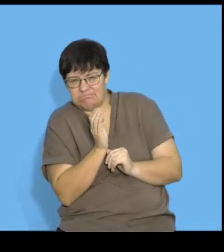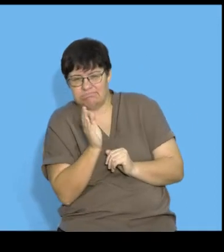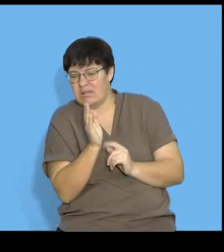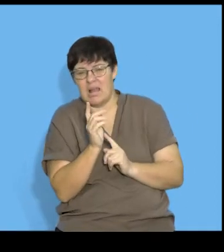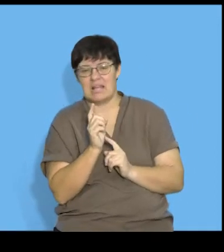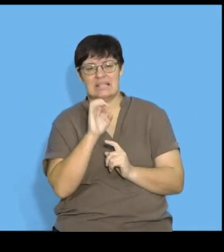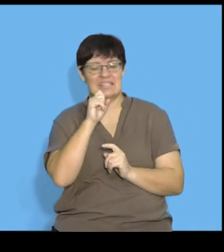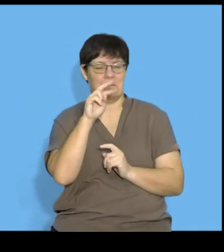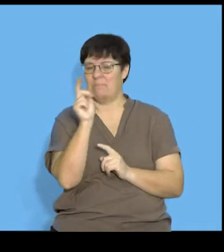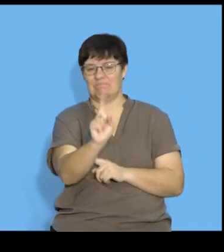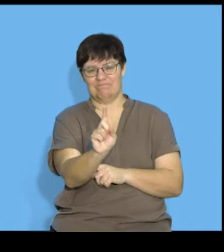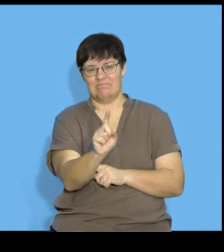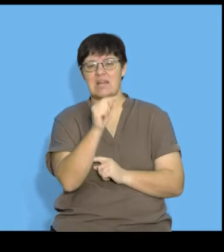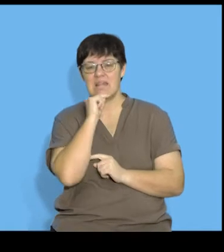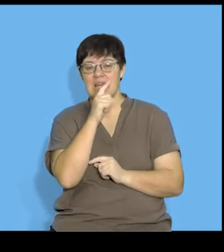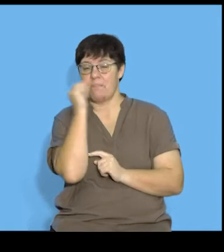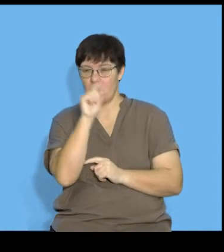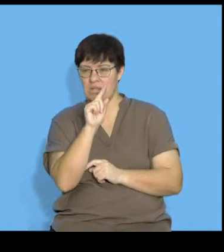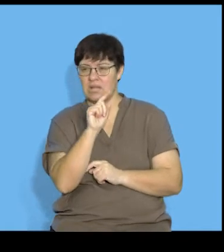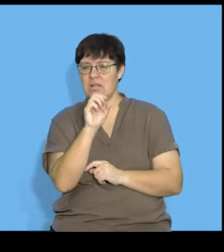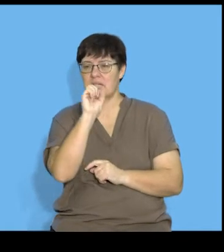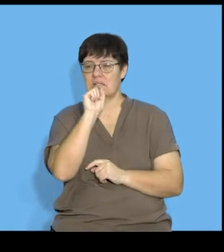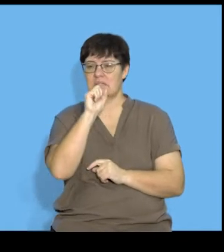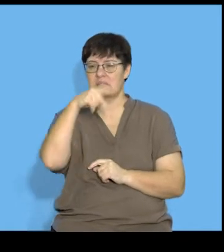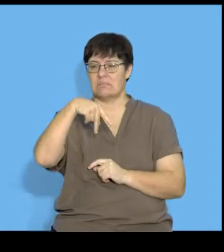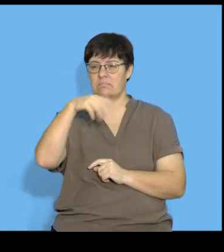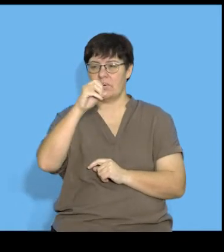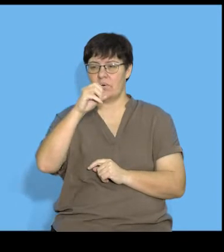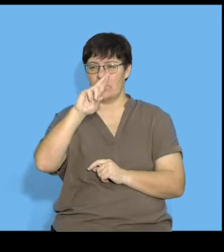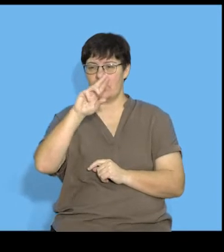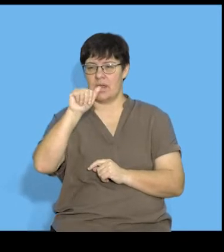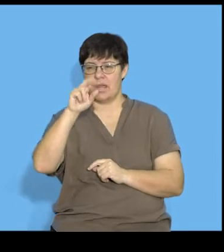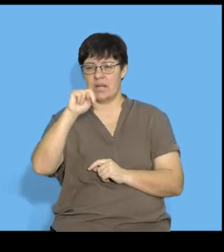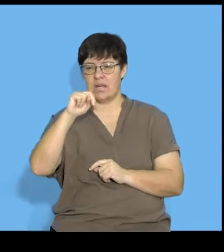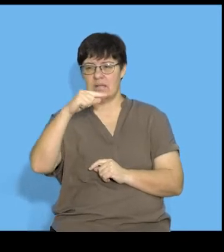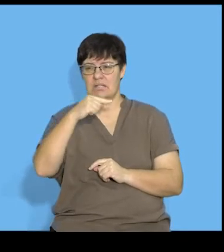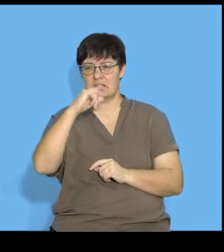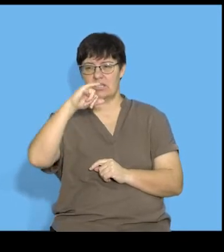We call it a sporangiophore, because at the very top,